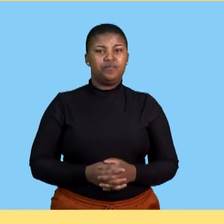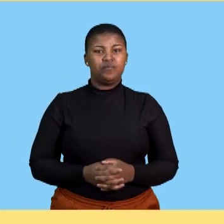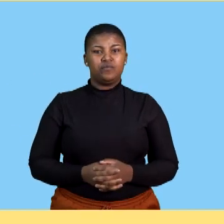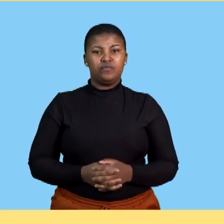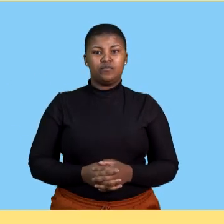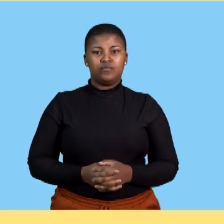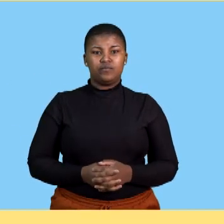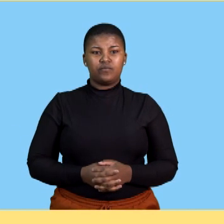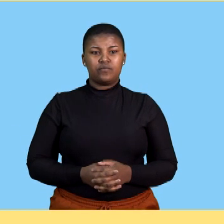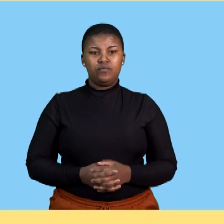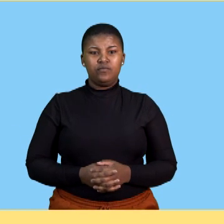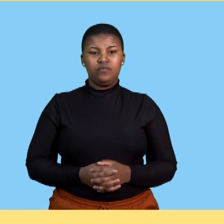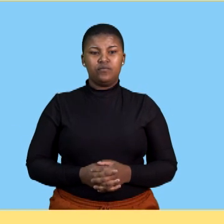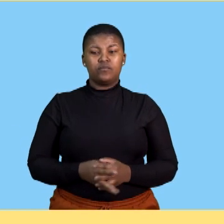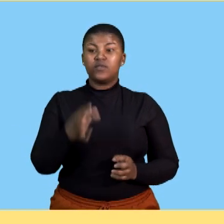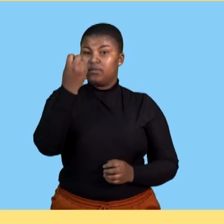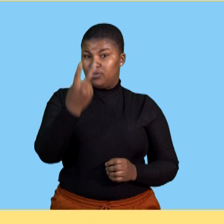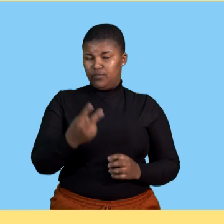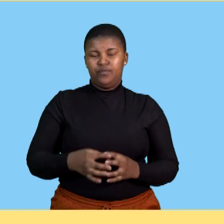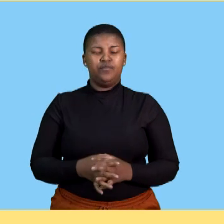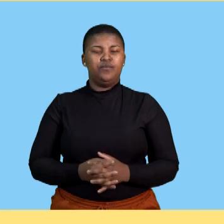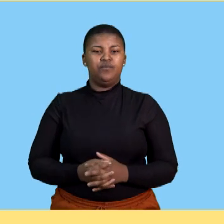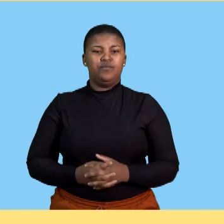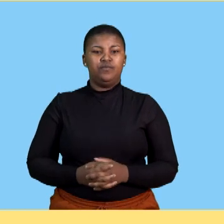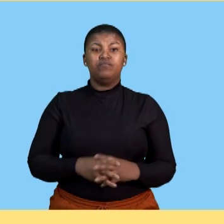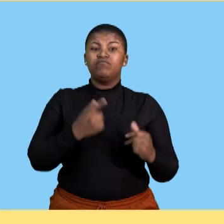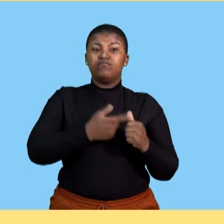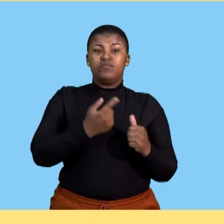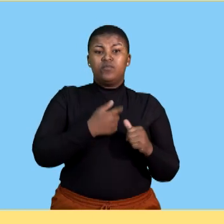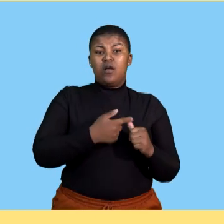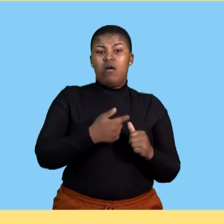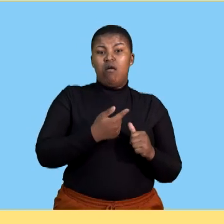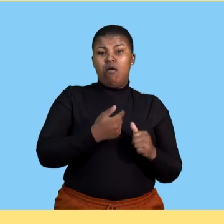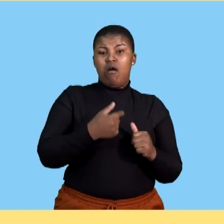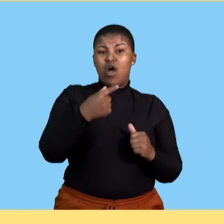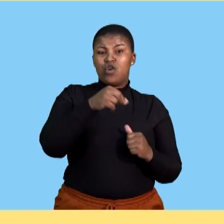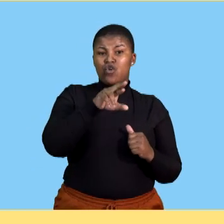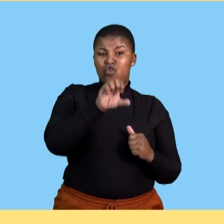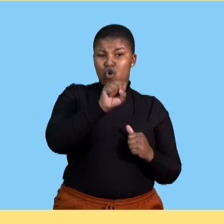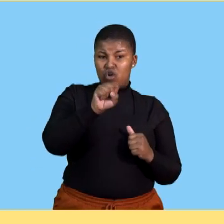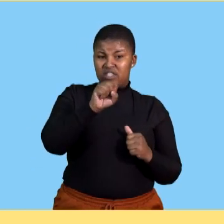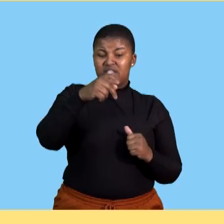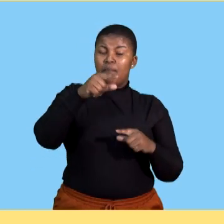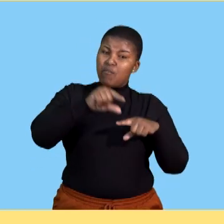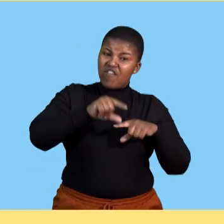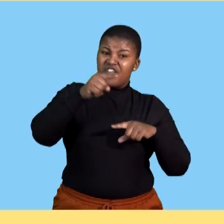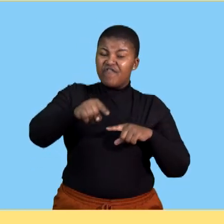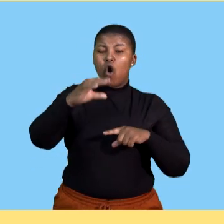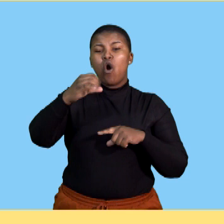2023. Let's move on to the next one. Number two, calculate the percentage gross profit on cost of